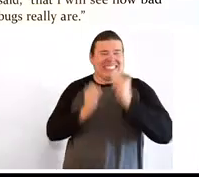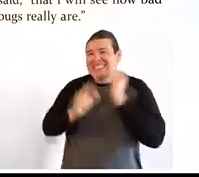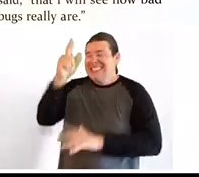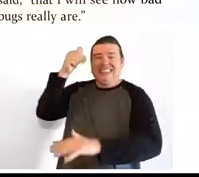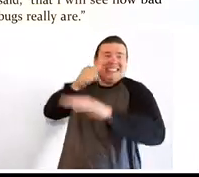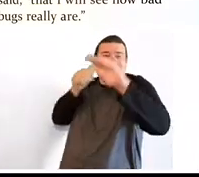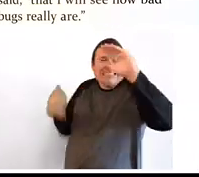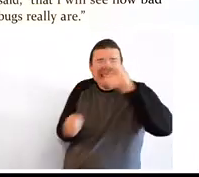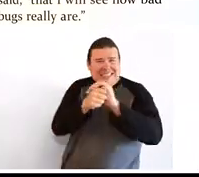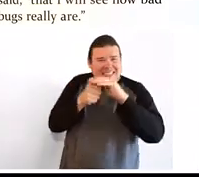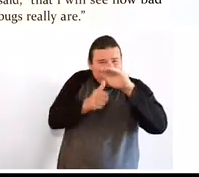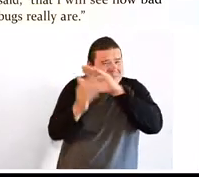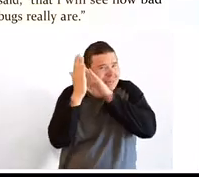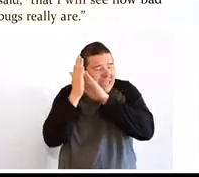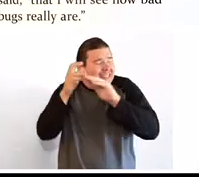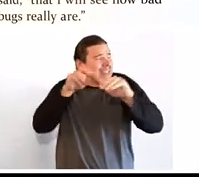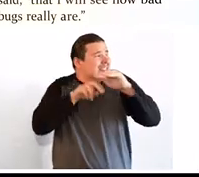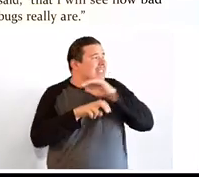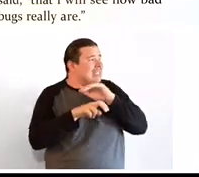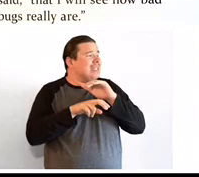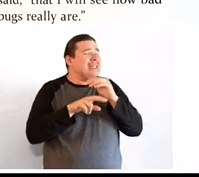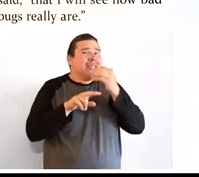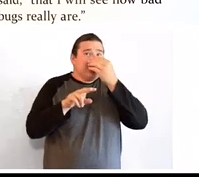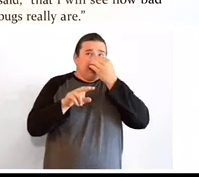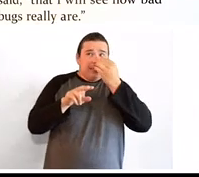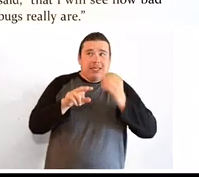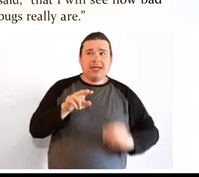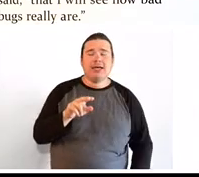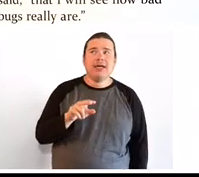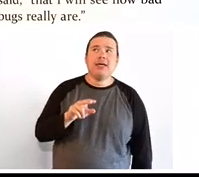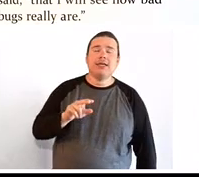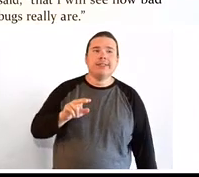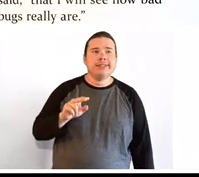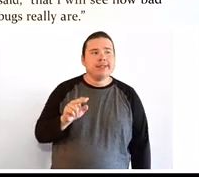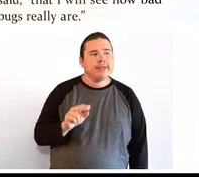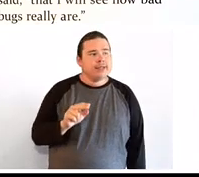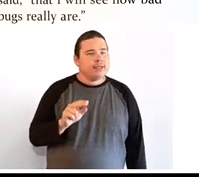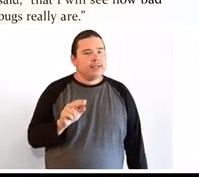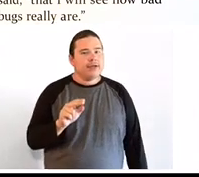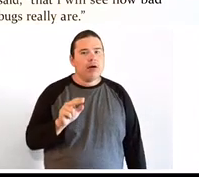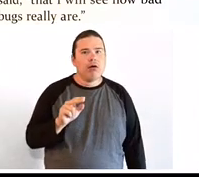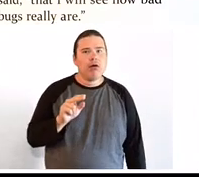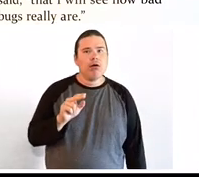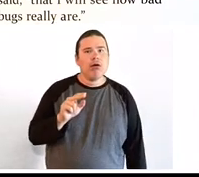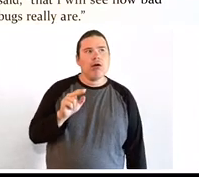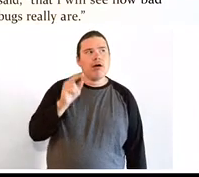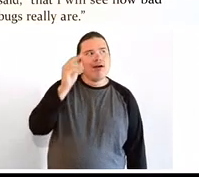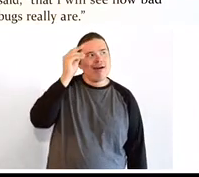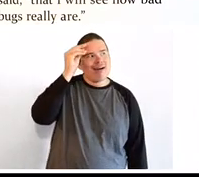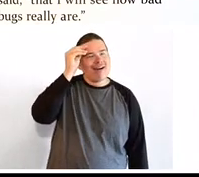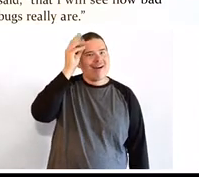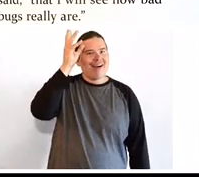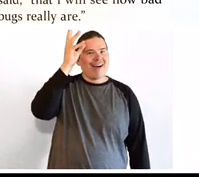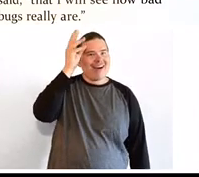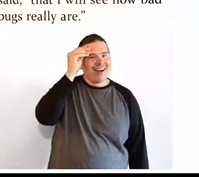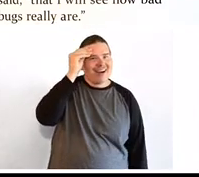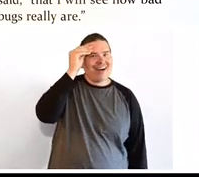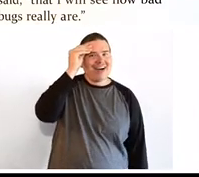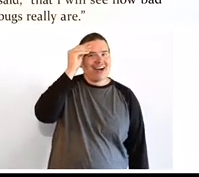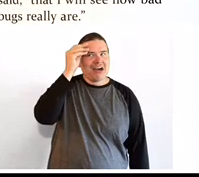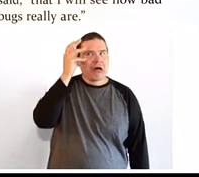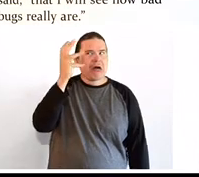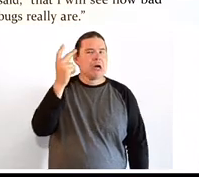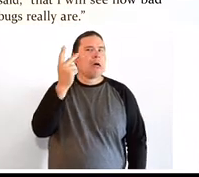They're here. Ah!" She ran and hid under her bed. Then she got an